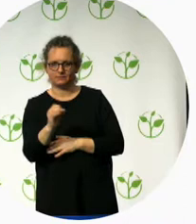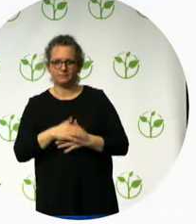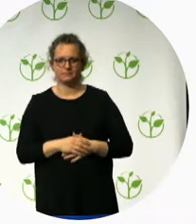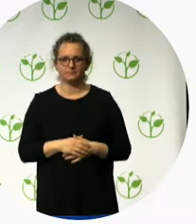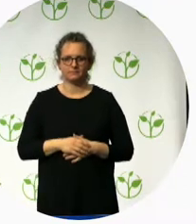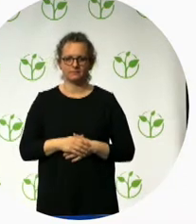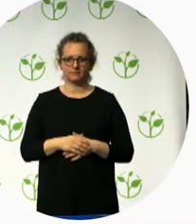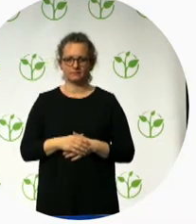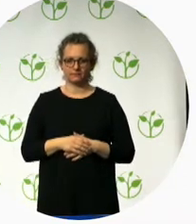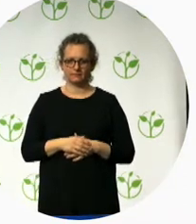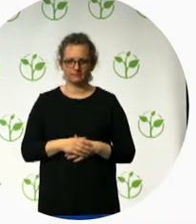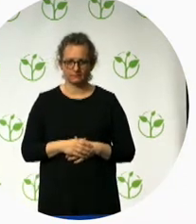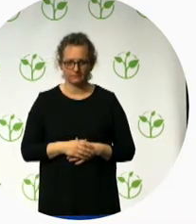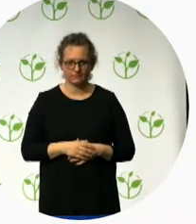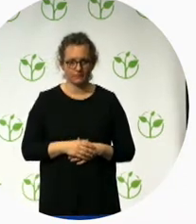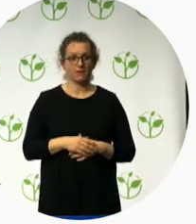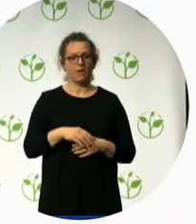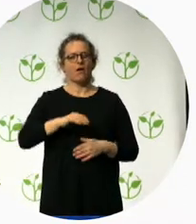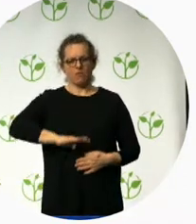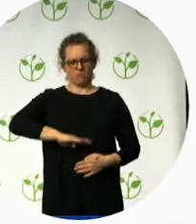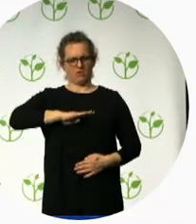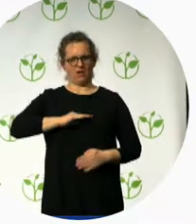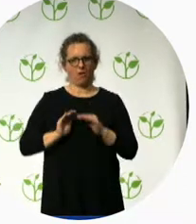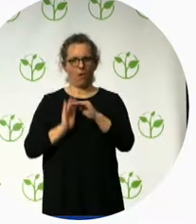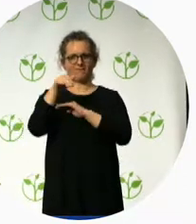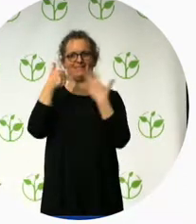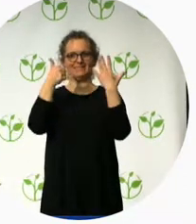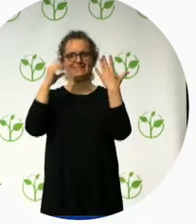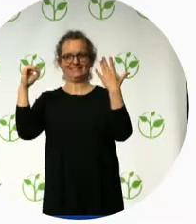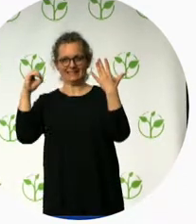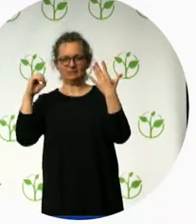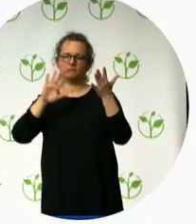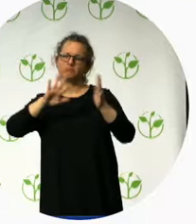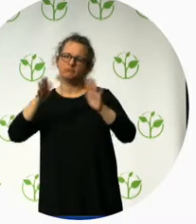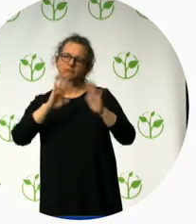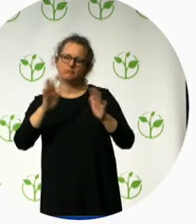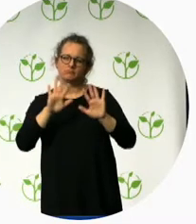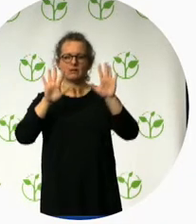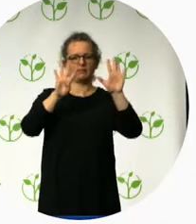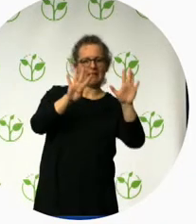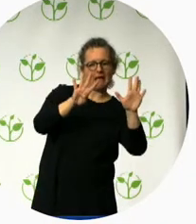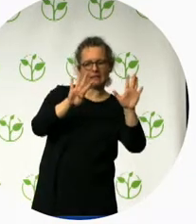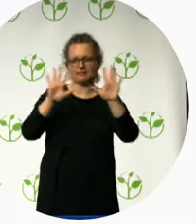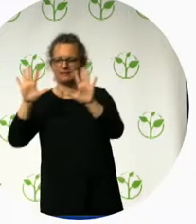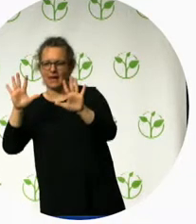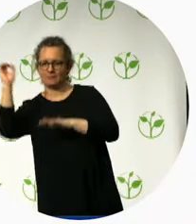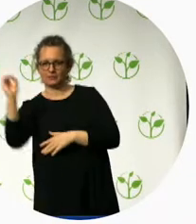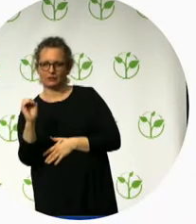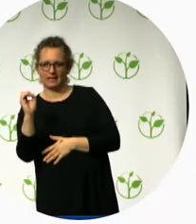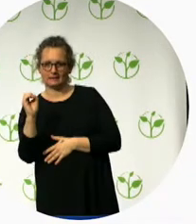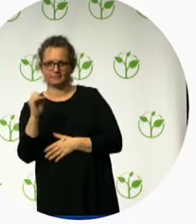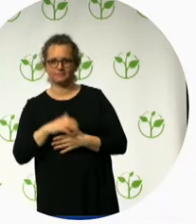age. And generally, like I said, accessibility in Munaragala is very poor.